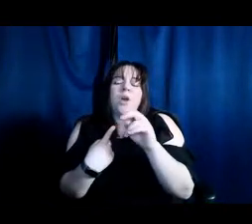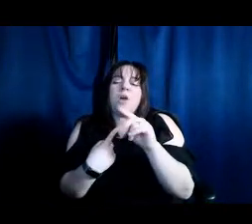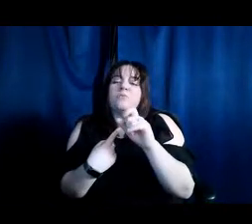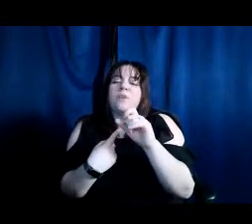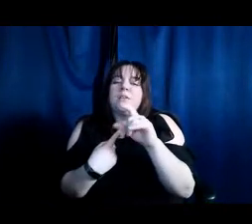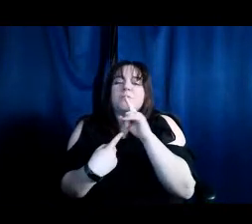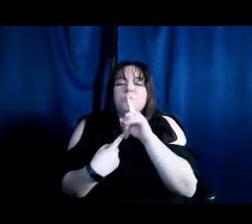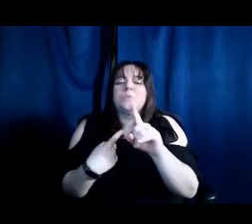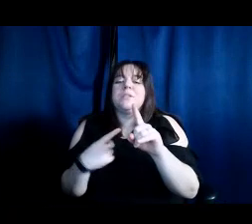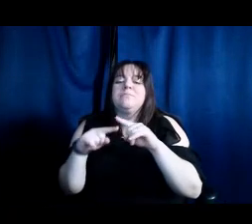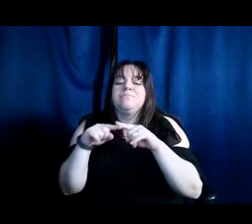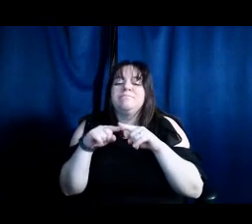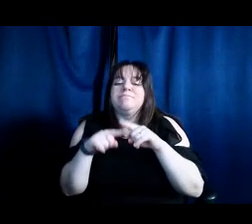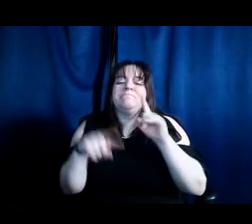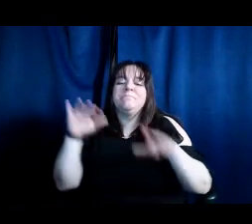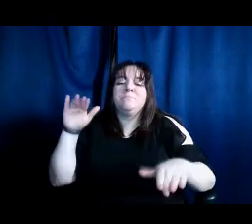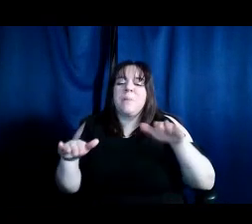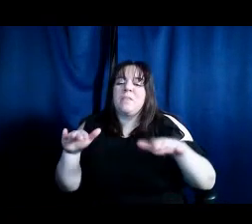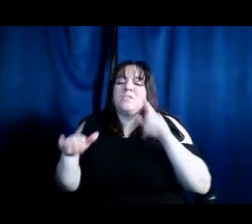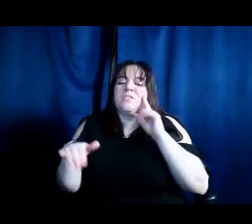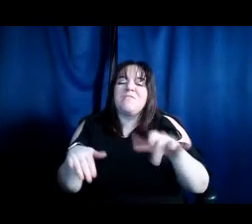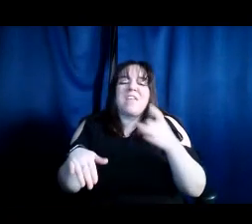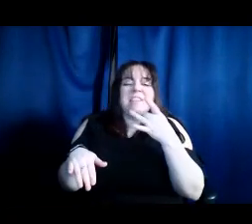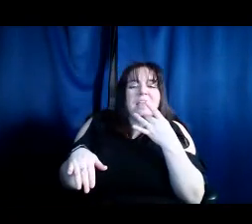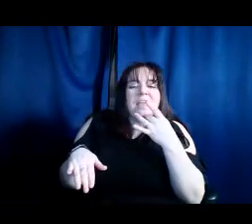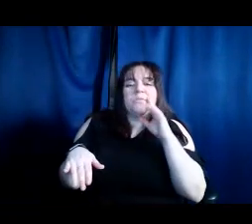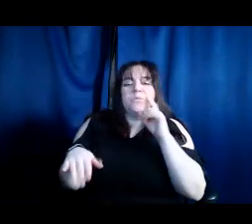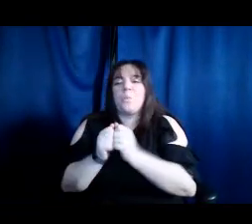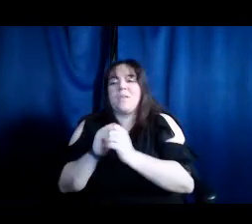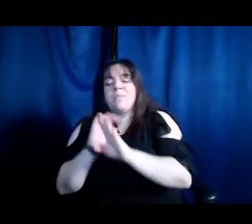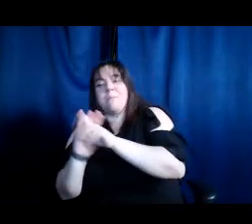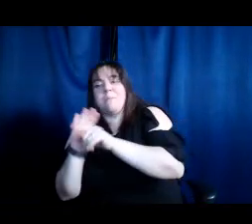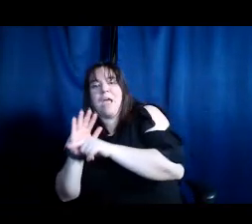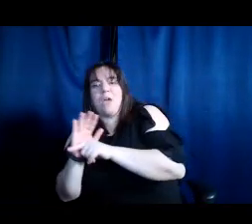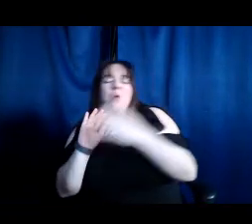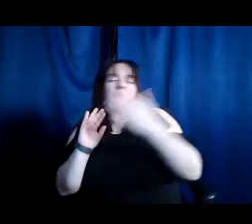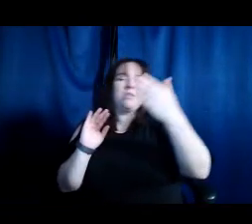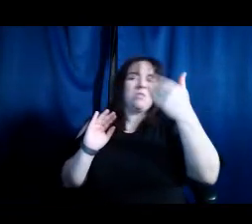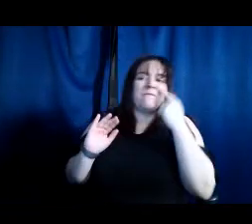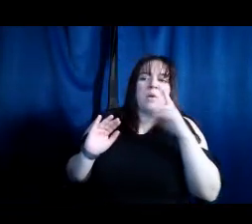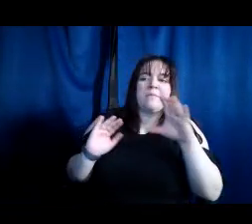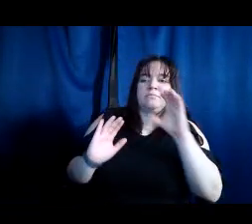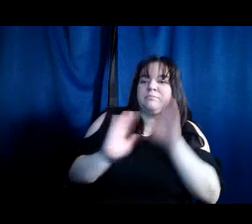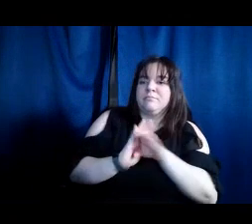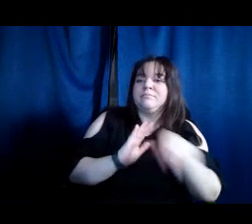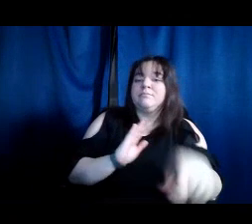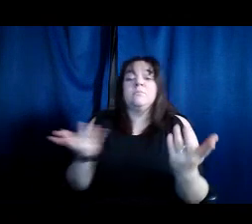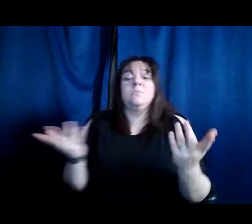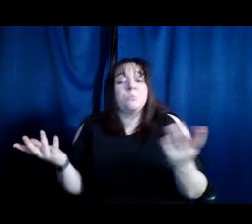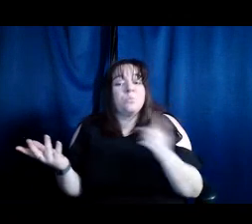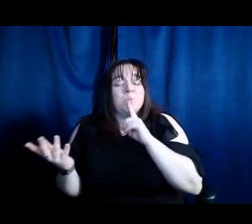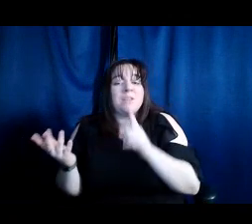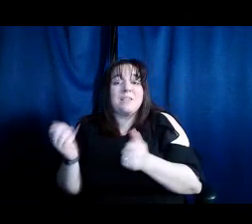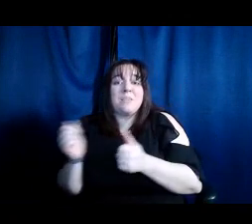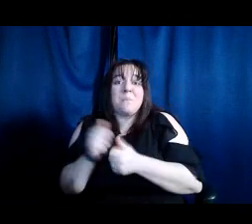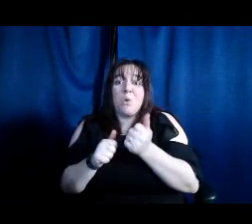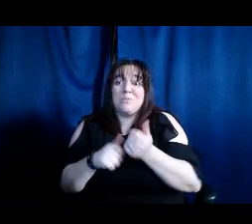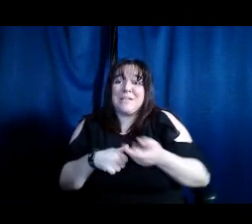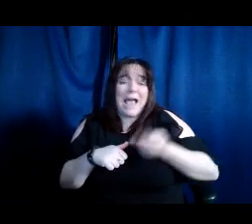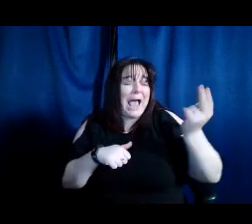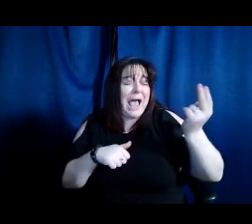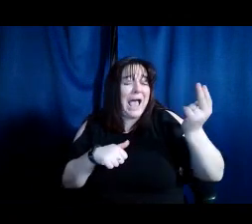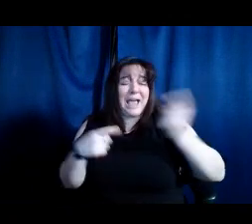of light of the foreground color to the background color. The highest contrast you can get is black on white.